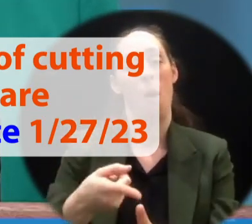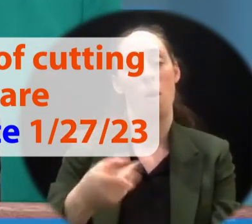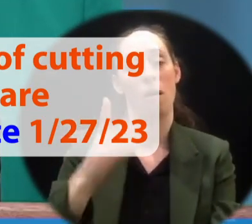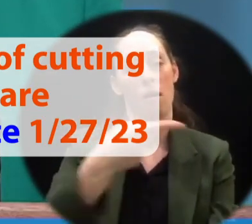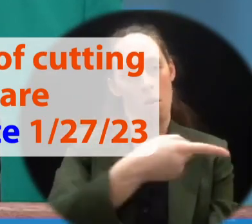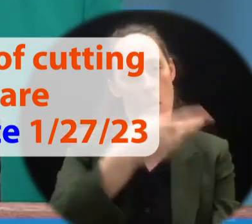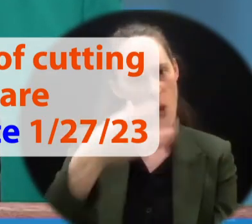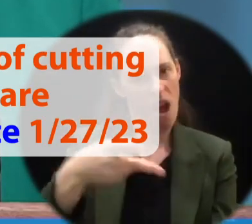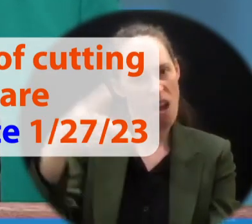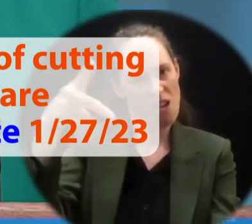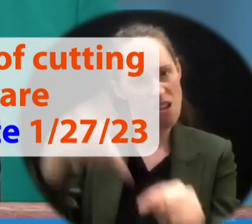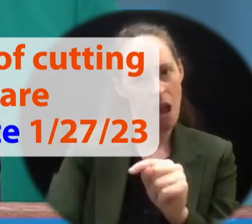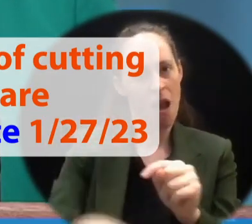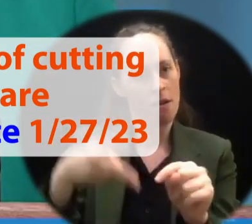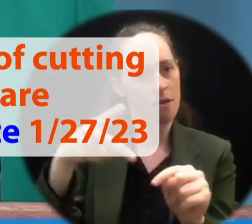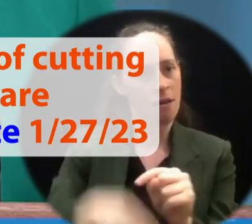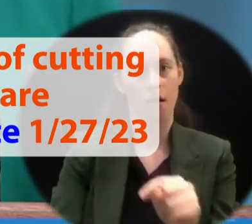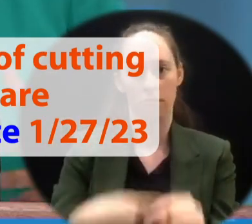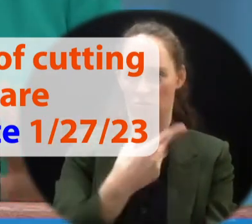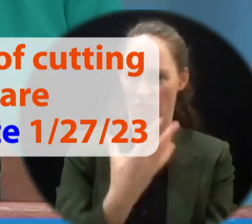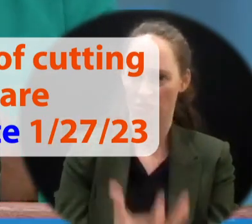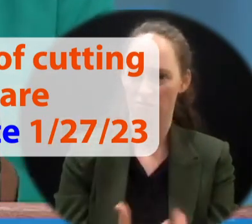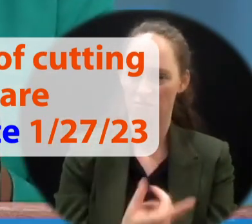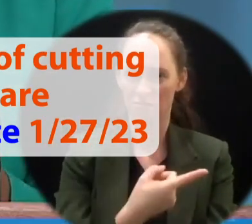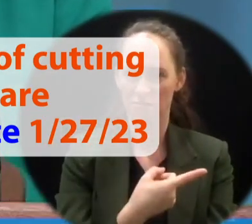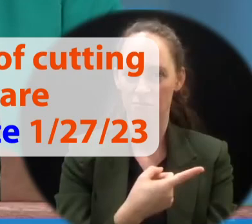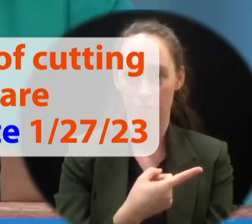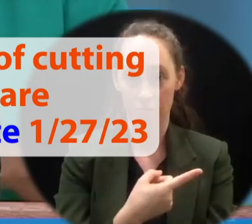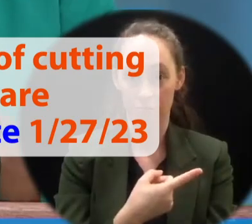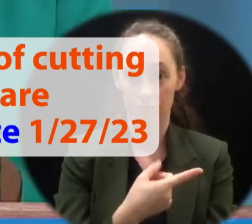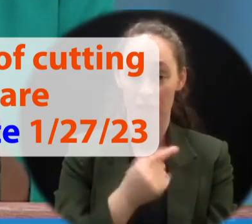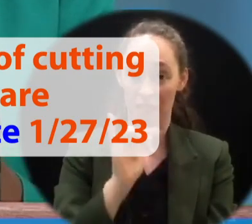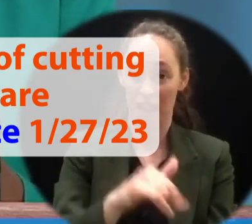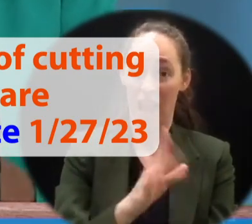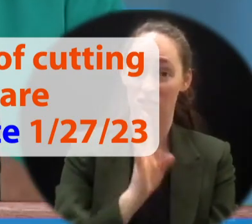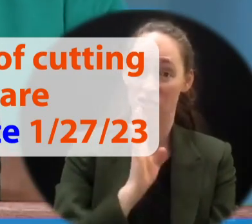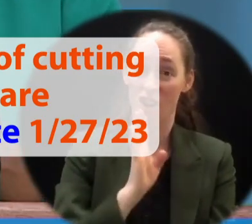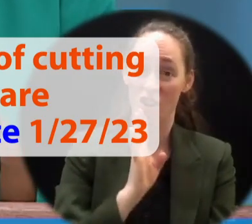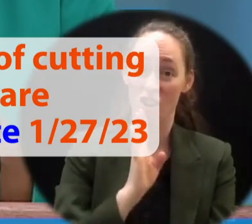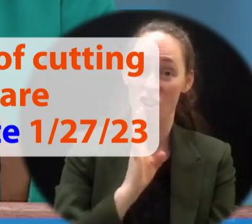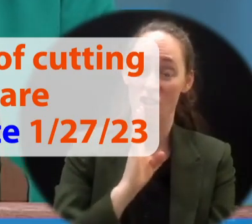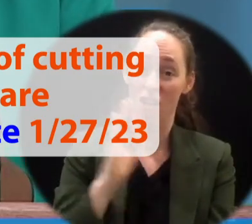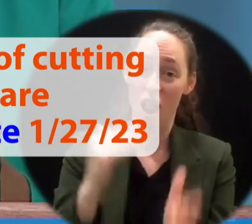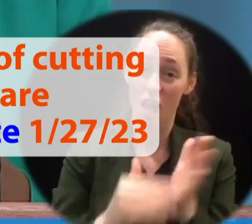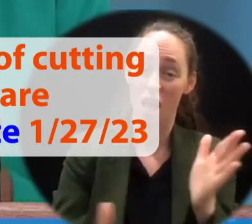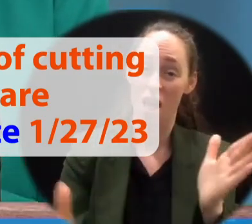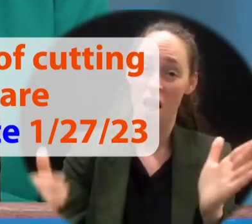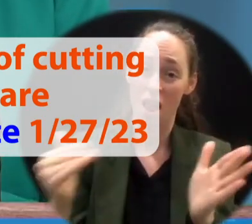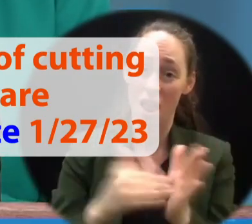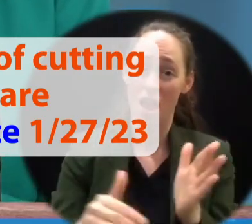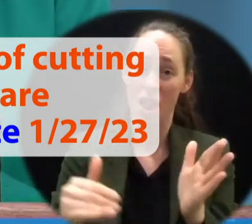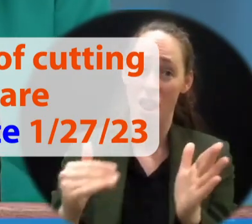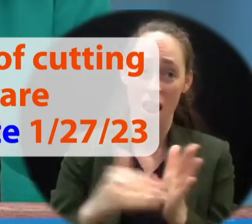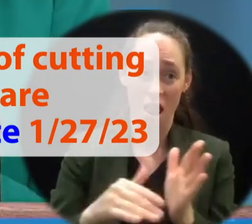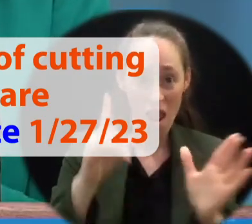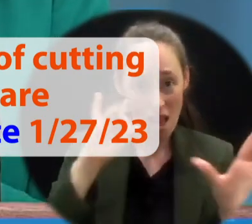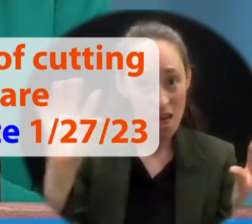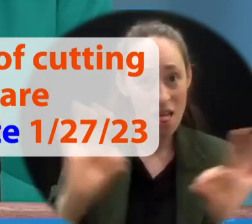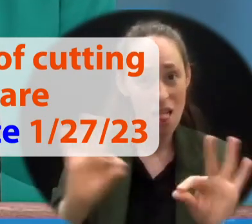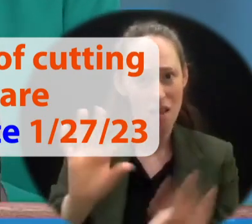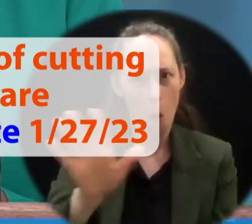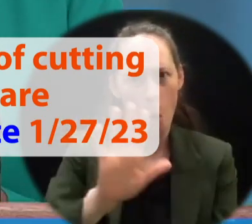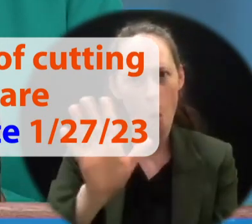but they're just saying this rhetoric that's incredibly dangerous, that is very dangerous to the full